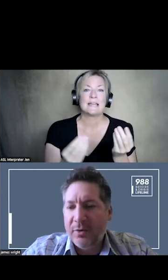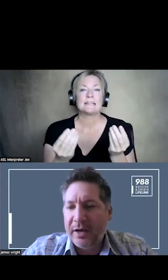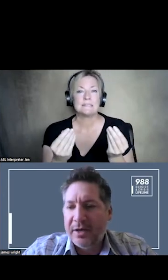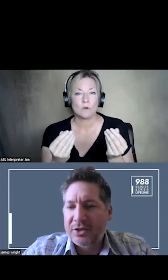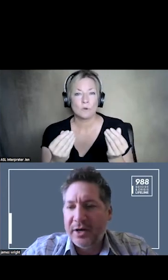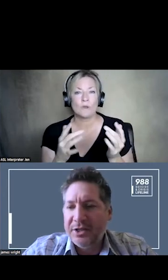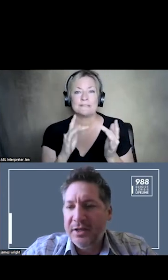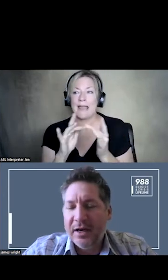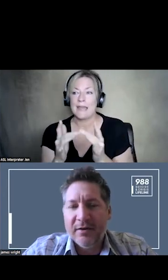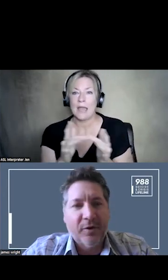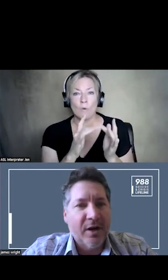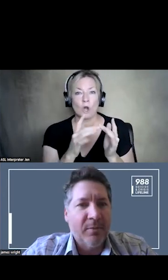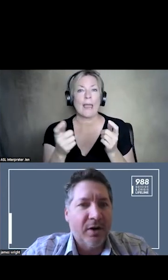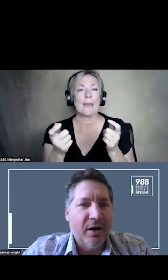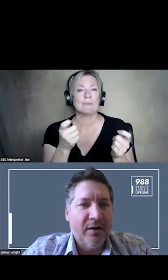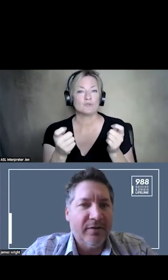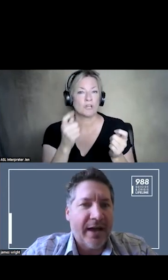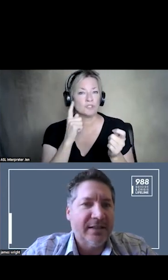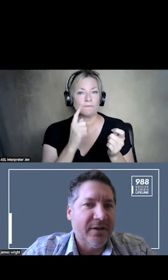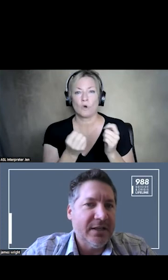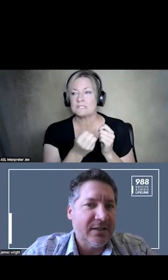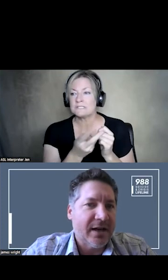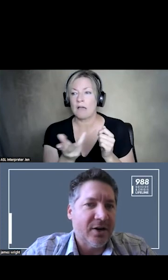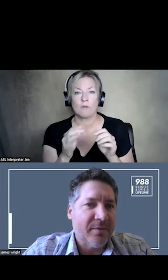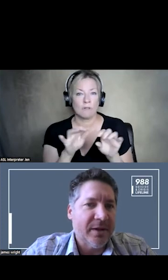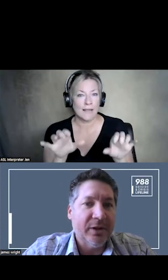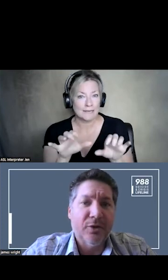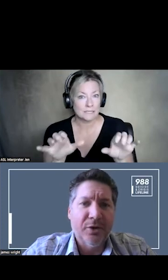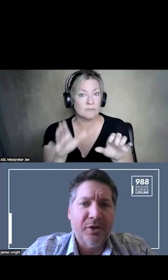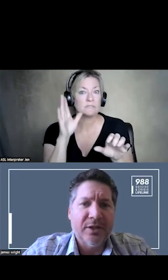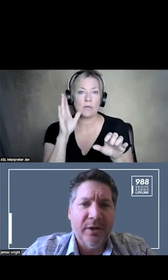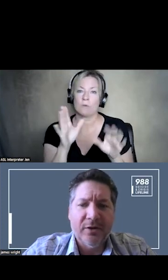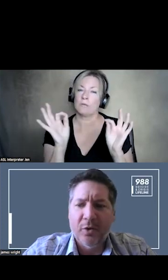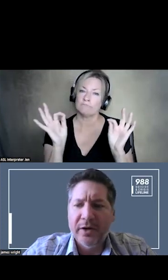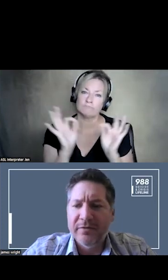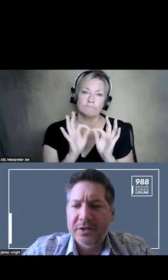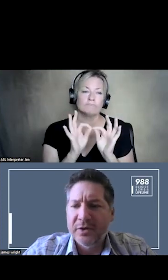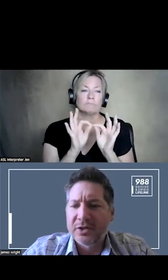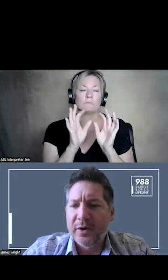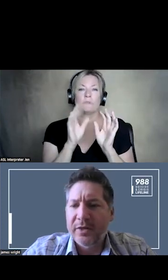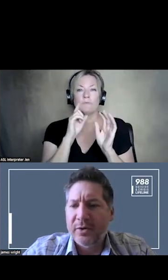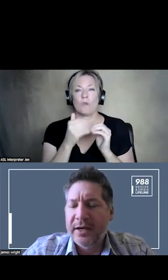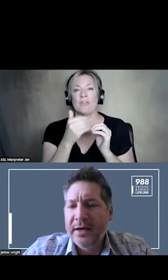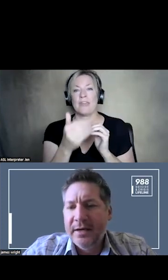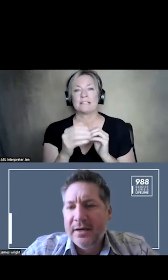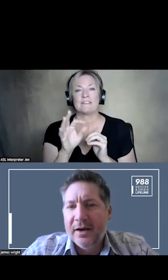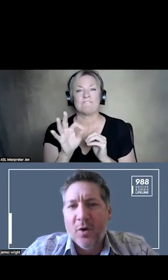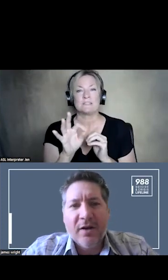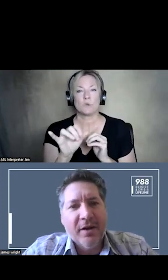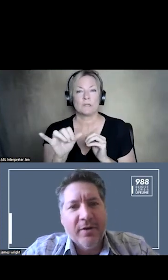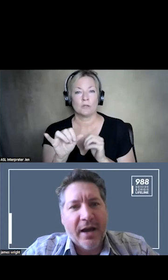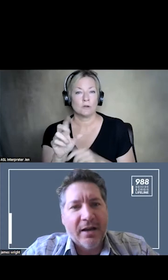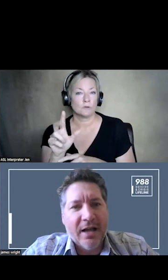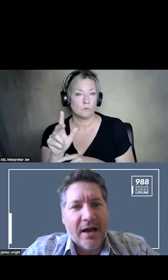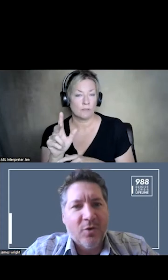our network administration for a number of activities that are going to be really crucial as we look forward in fiscal year 23. One